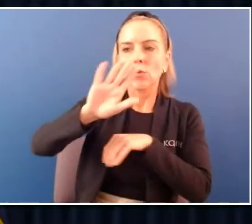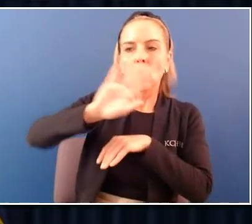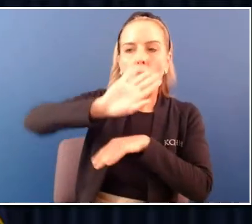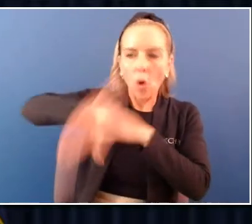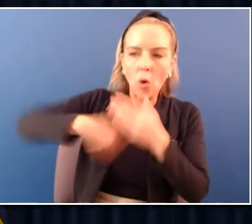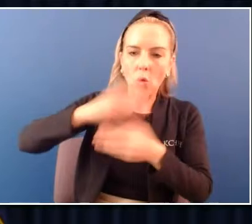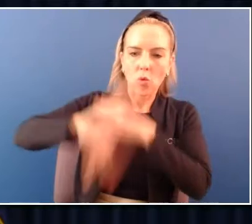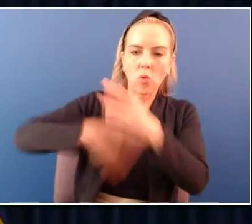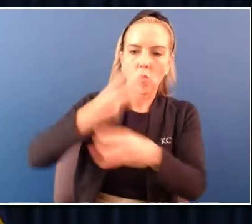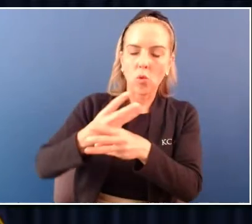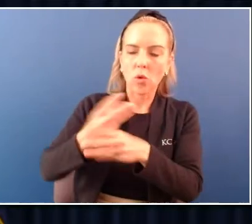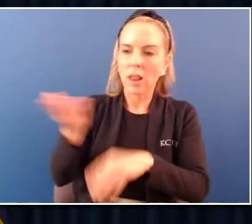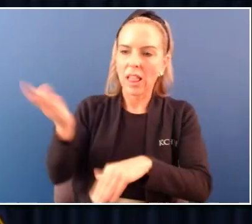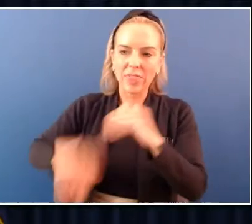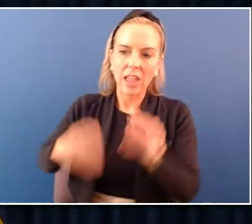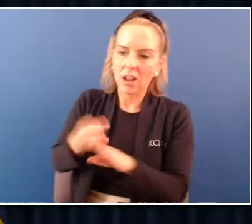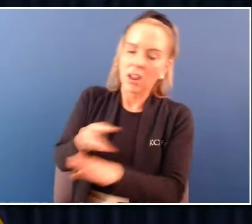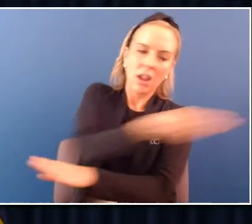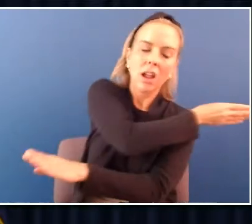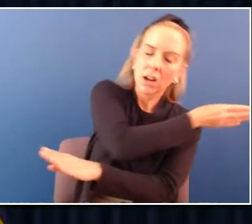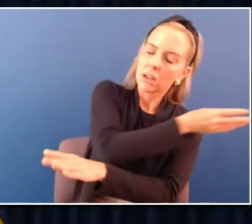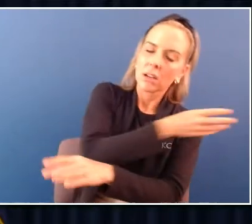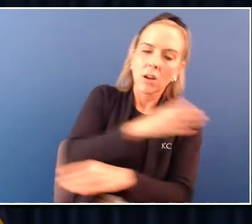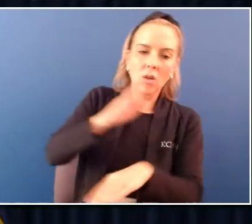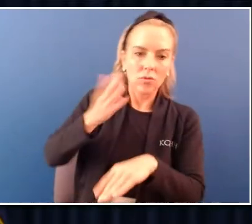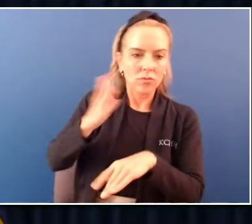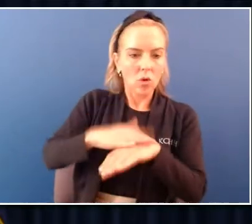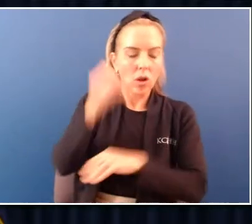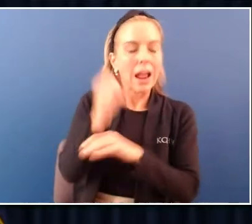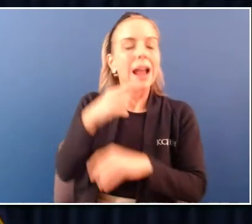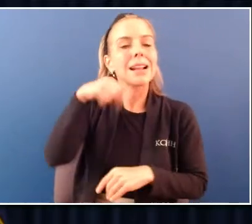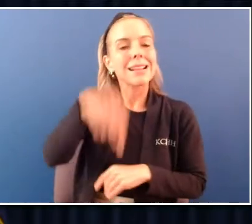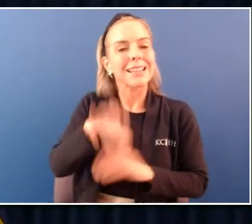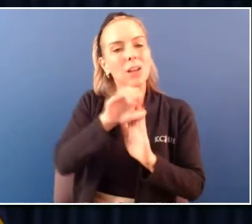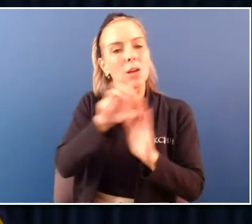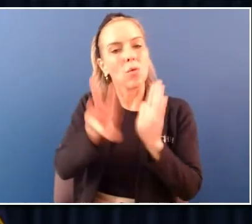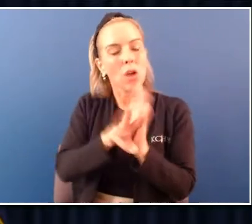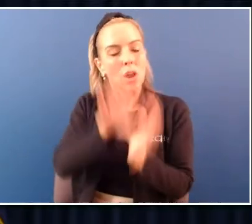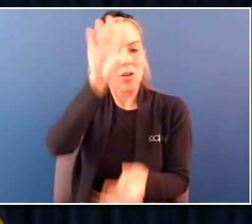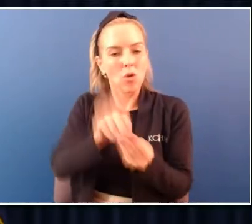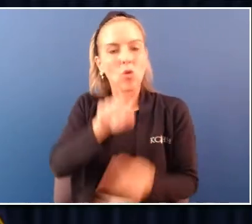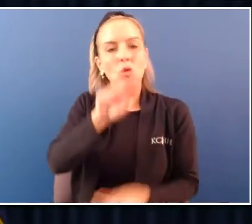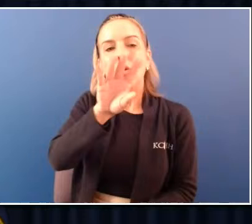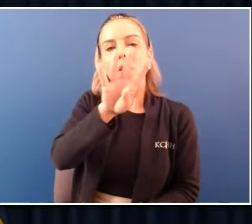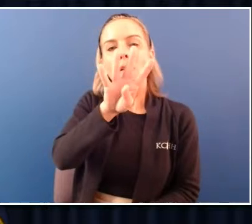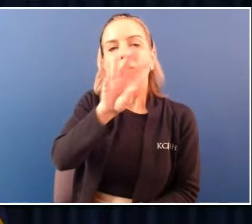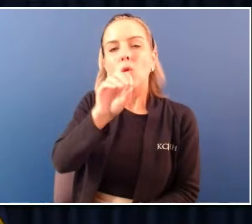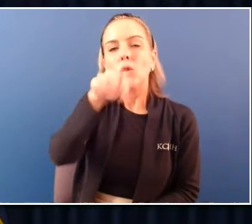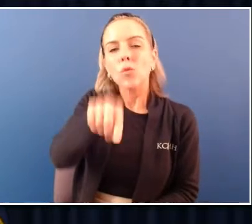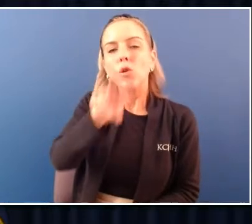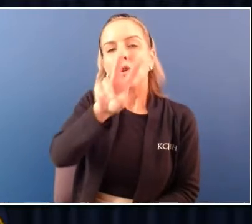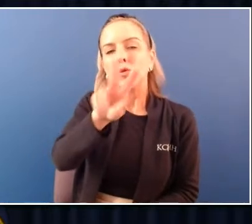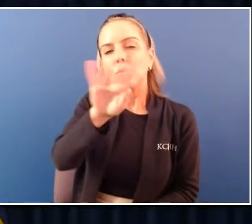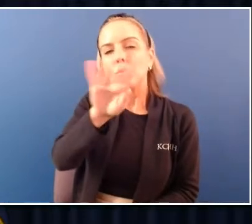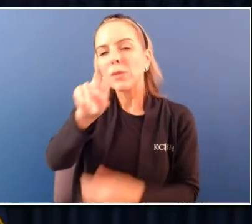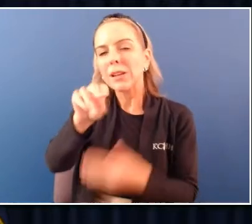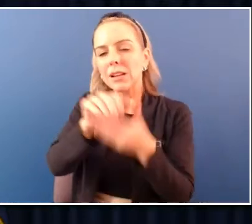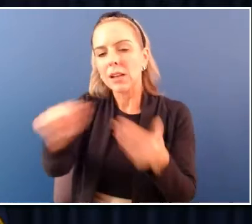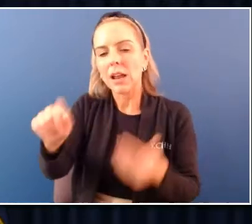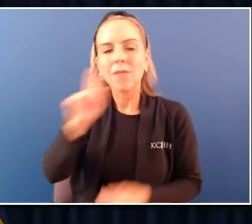other year on record. The Commonwealth broke its single-year total with $40.2 billion in exports,